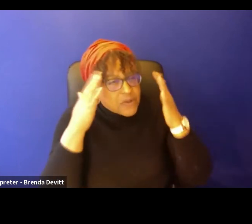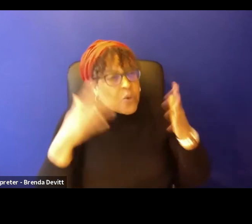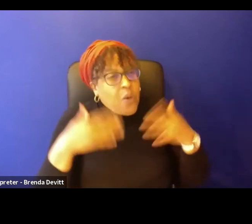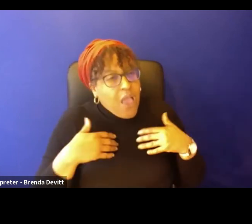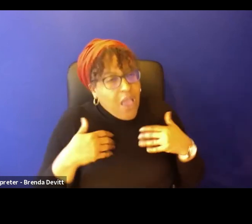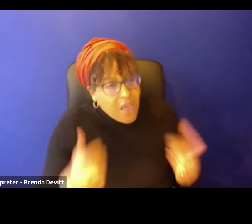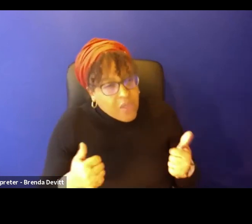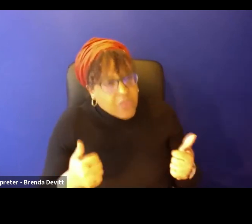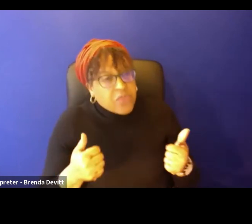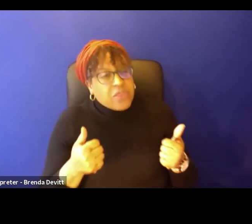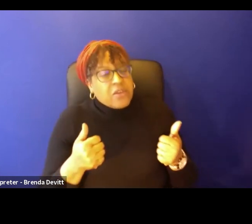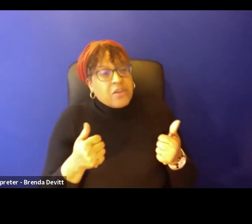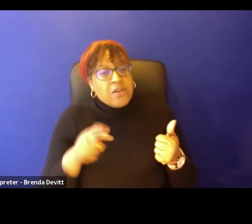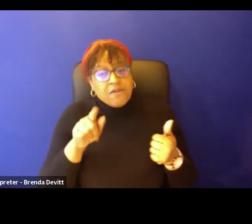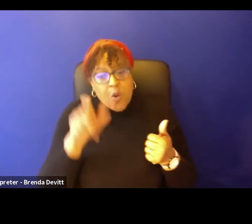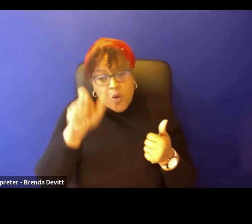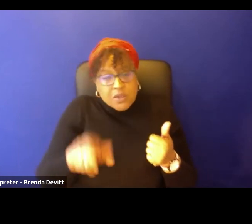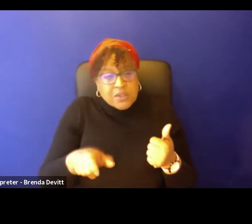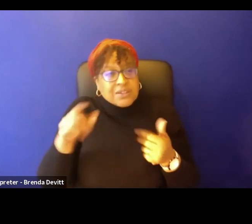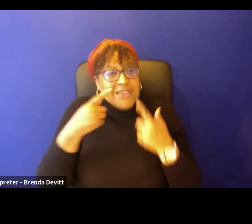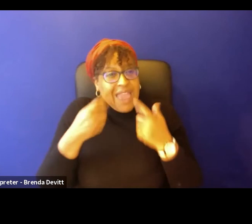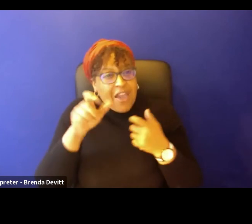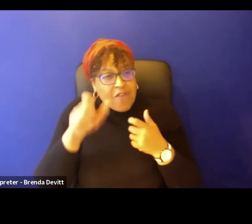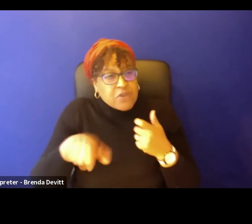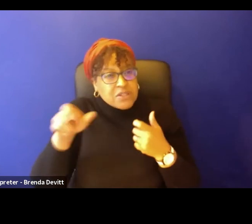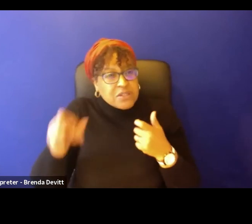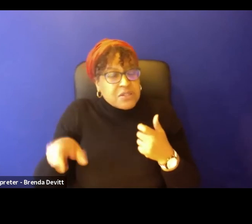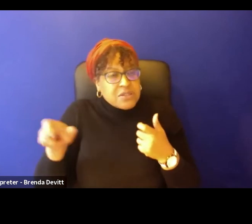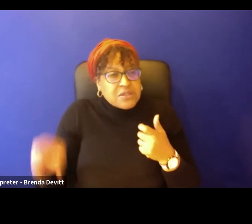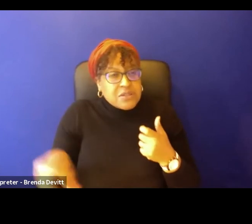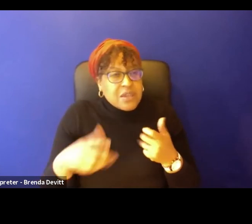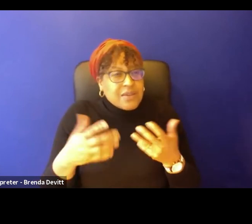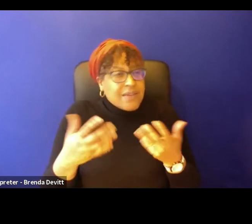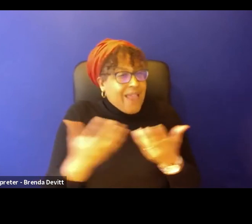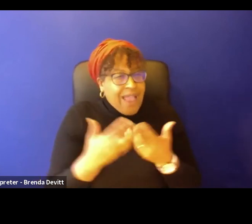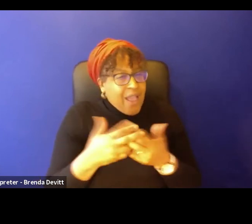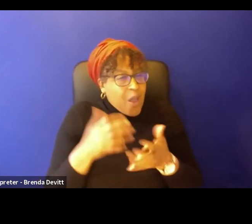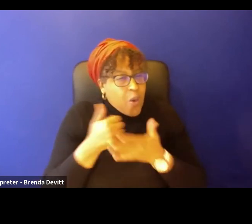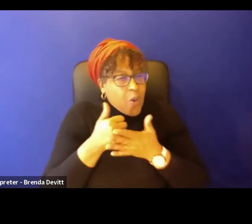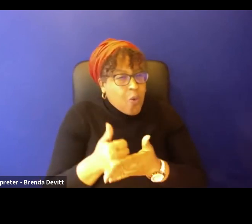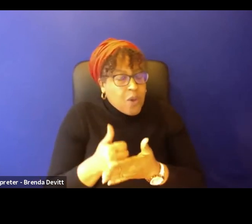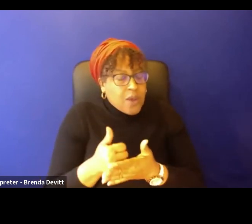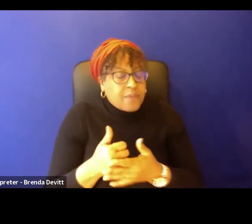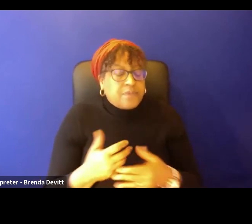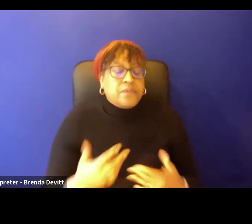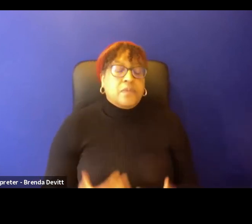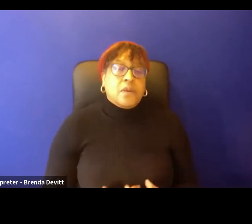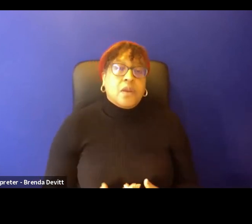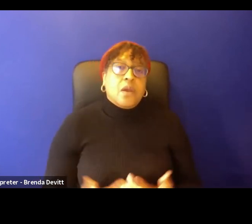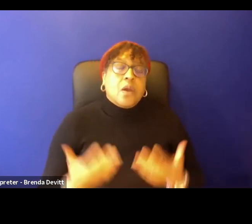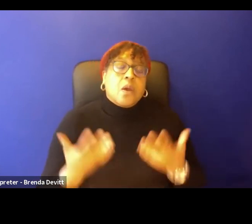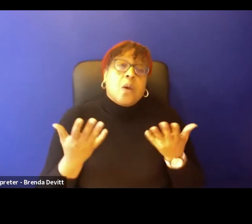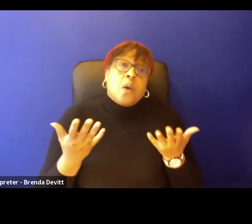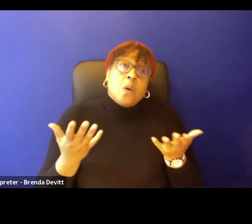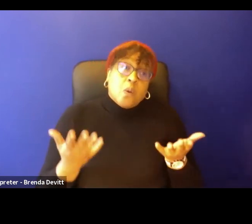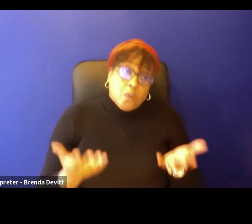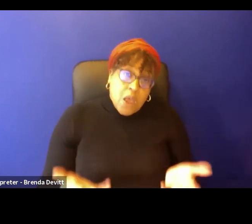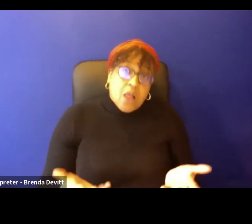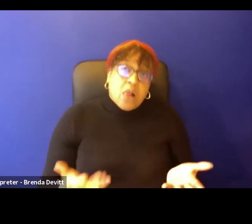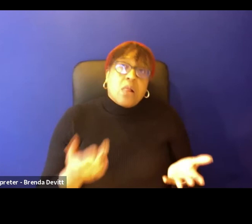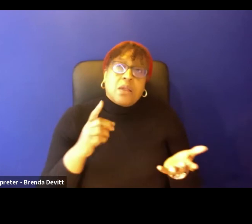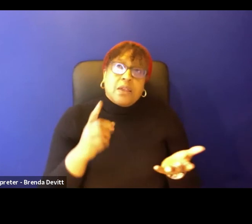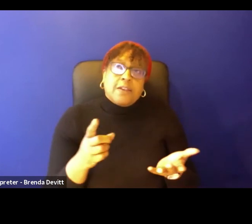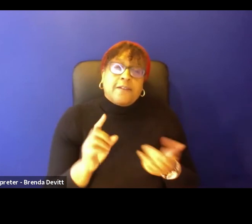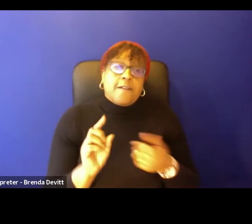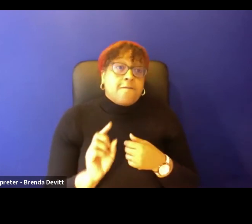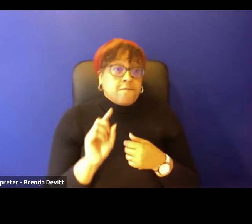amongst carers? I think we always obviously try and get our facts from the right places, in